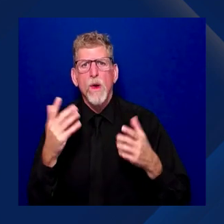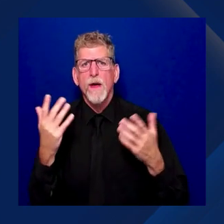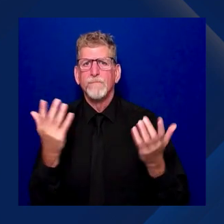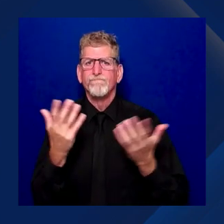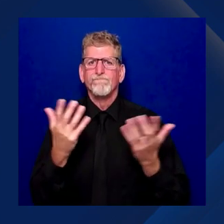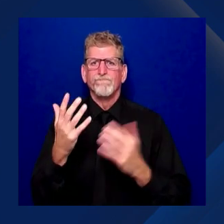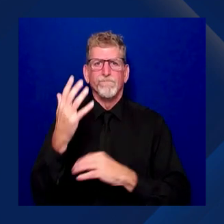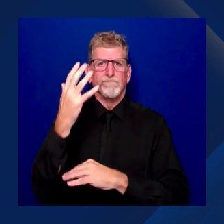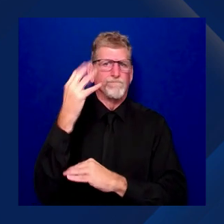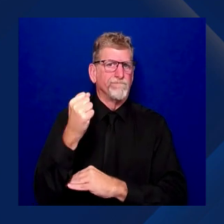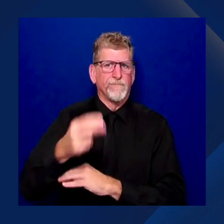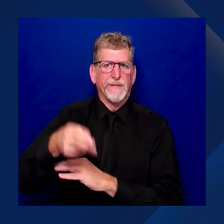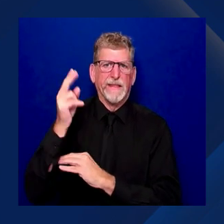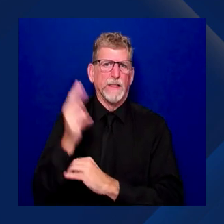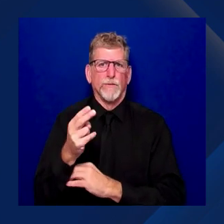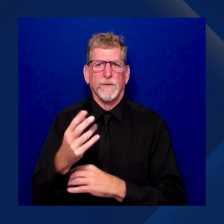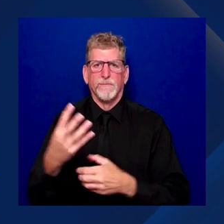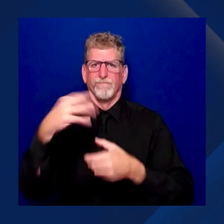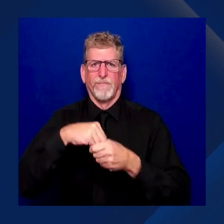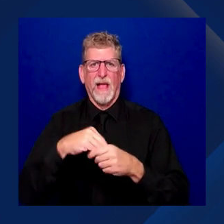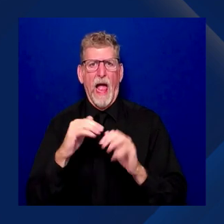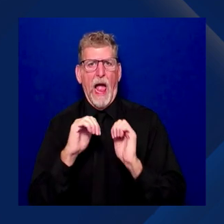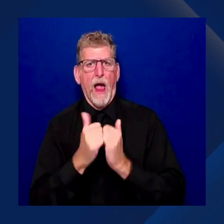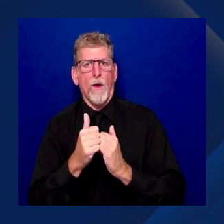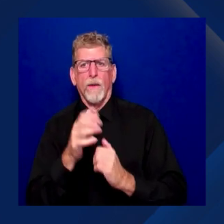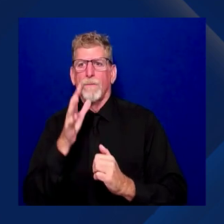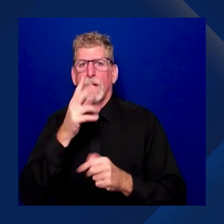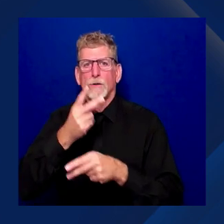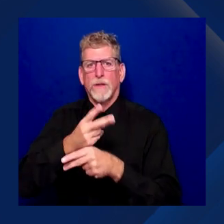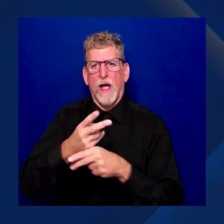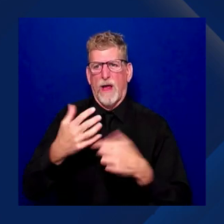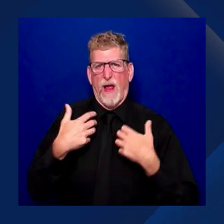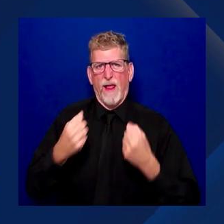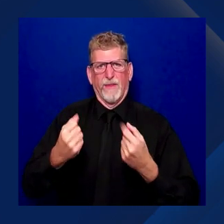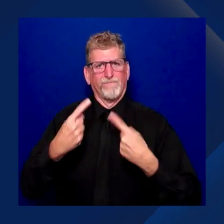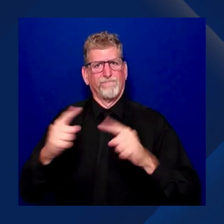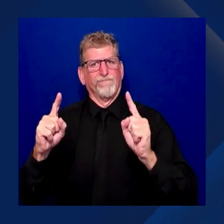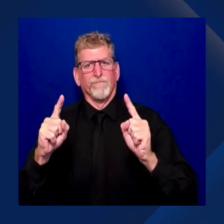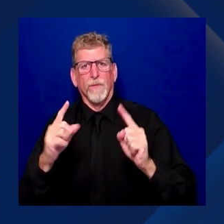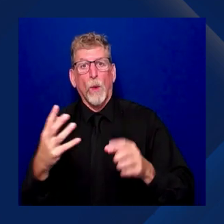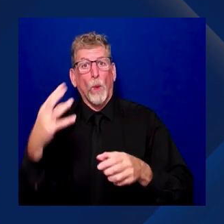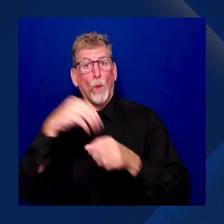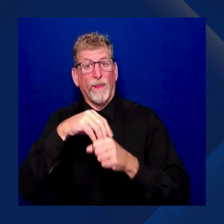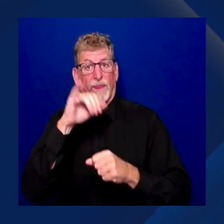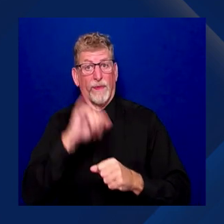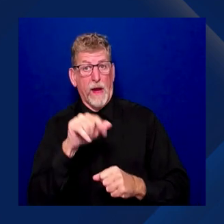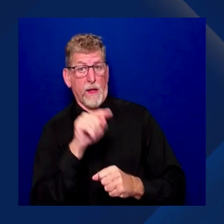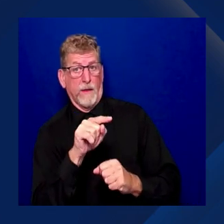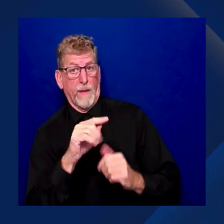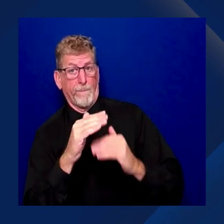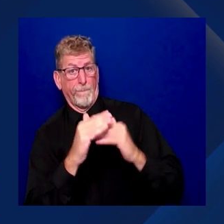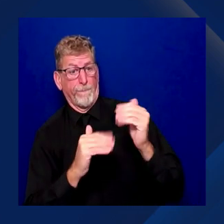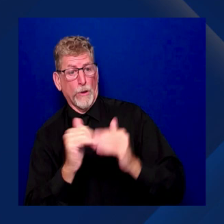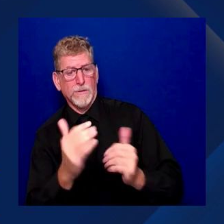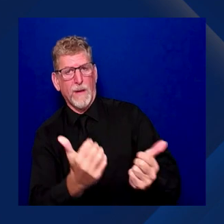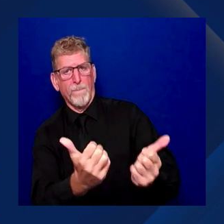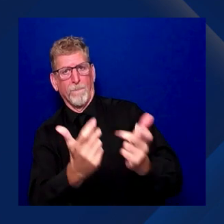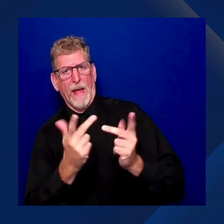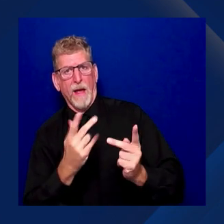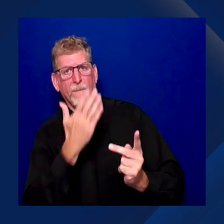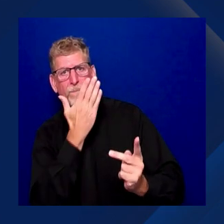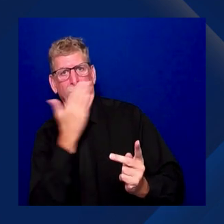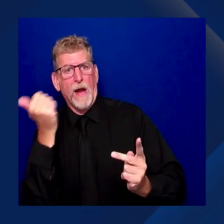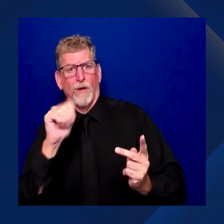Act. Our Build Back Better Act will grow and diversify the perinatal nursing and